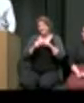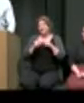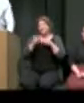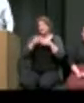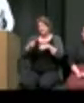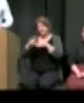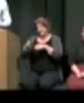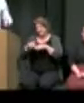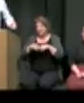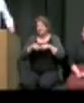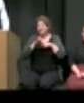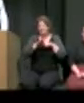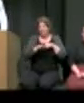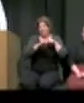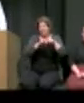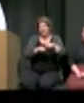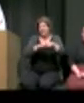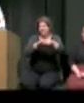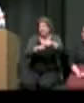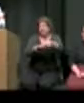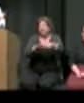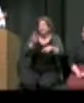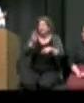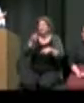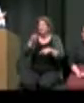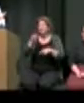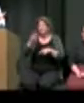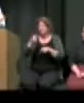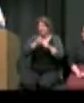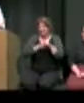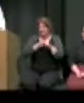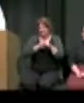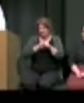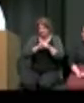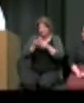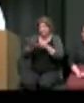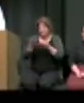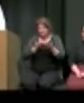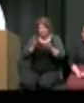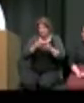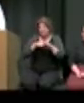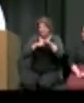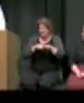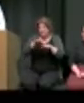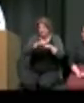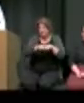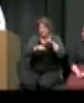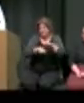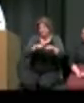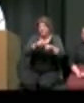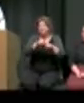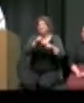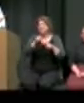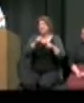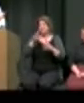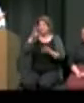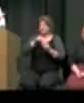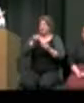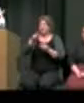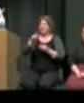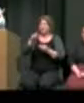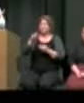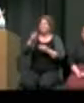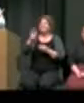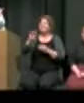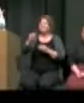the access. So bringing piece by piece back there. Here is the design of the bridge. So there was a